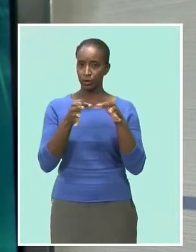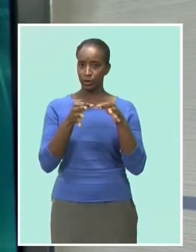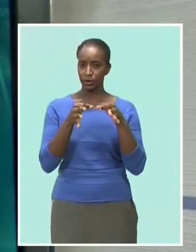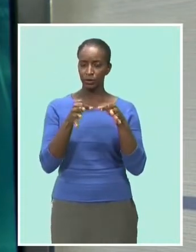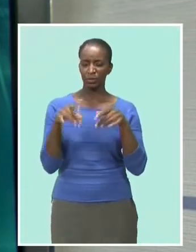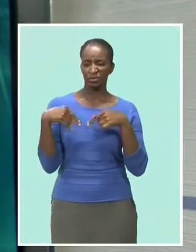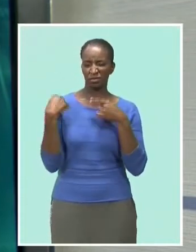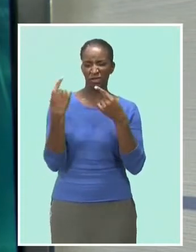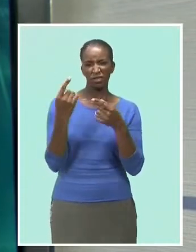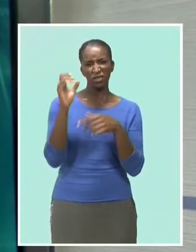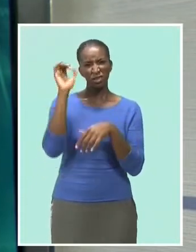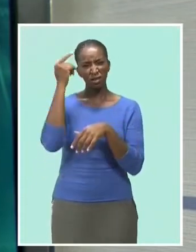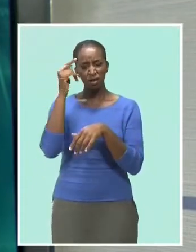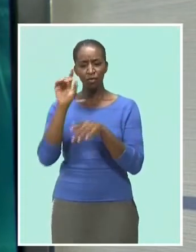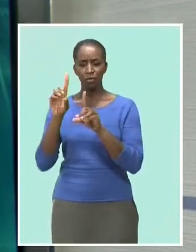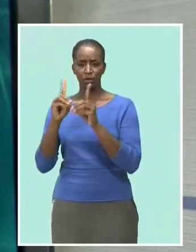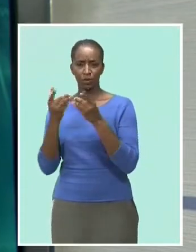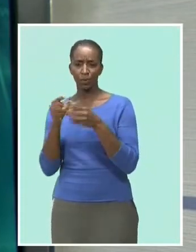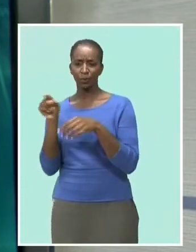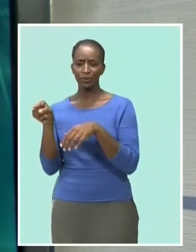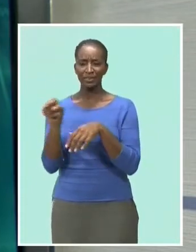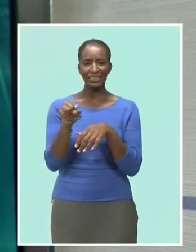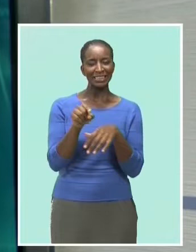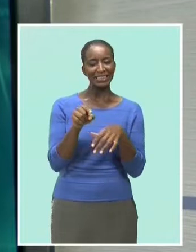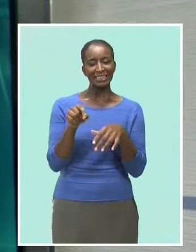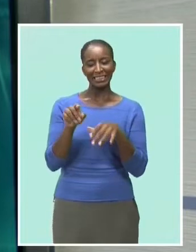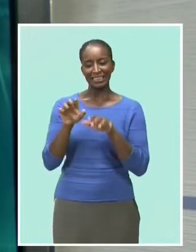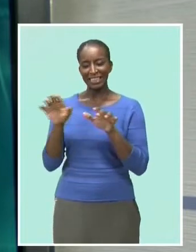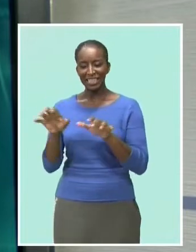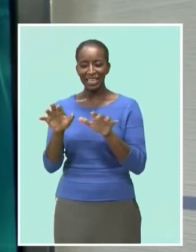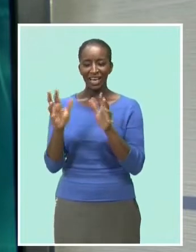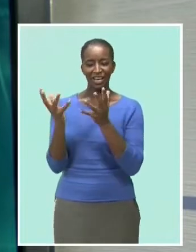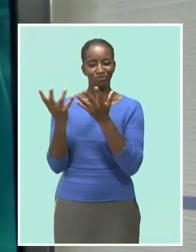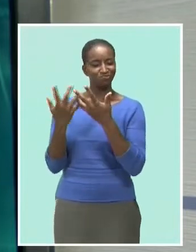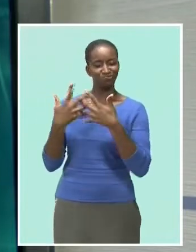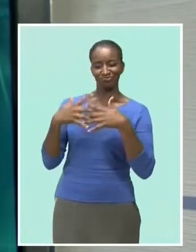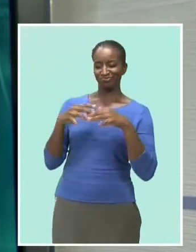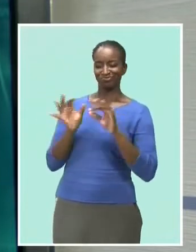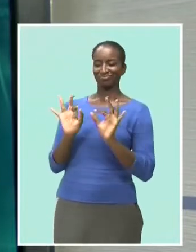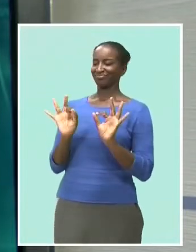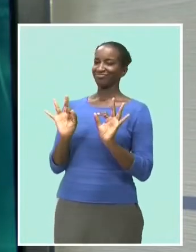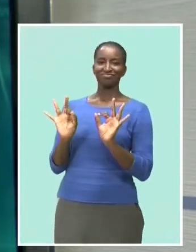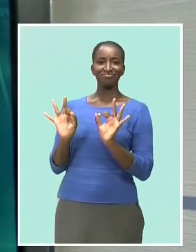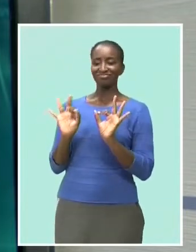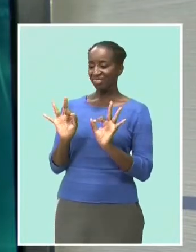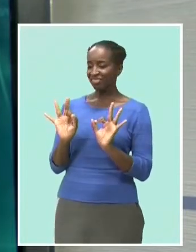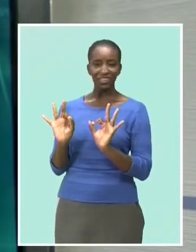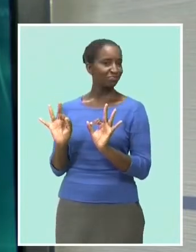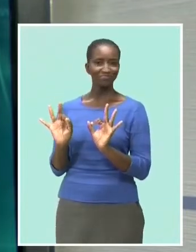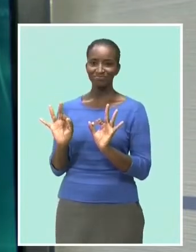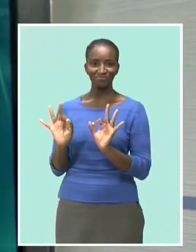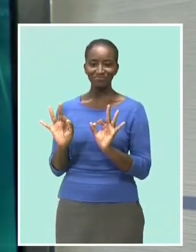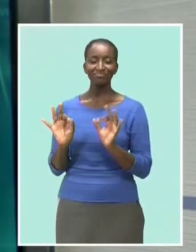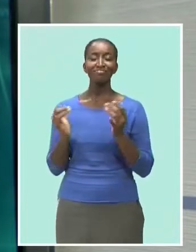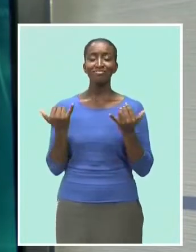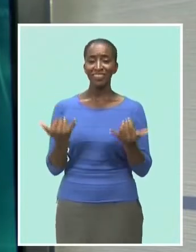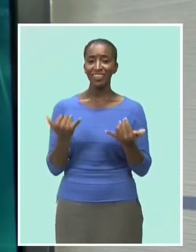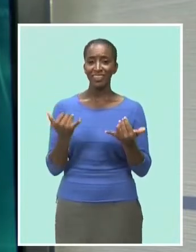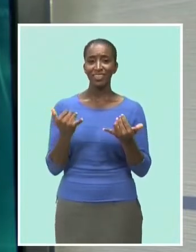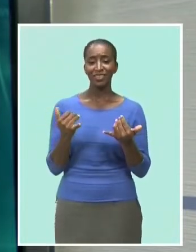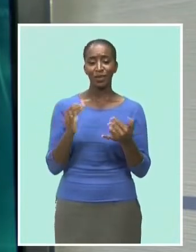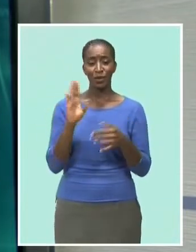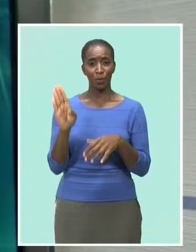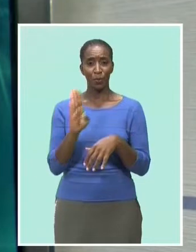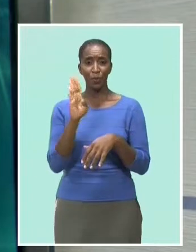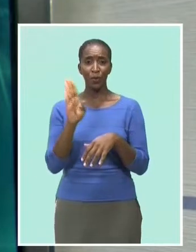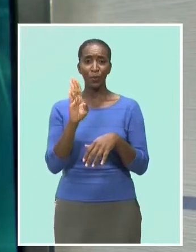the years continues to be singled out as the island continues to slip in the World Economic Forum Competitiveness Index. Now,